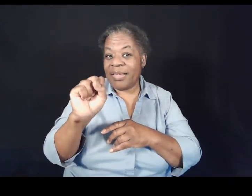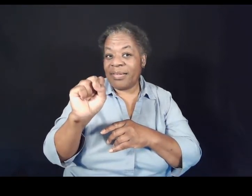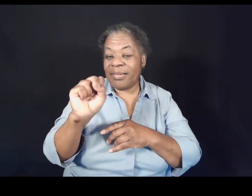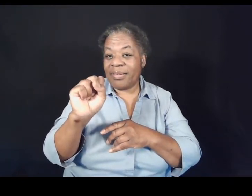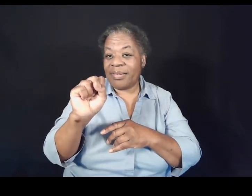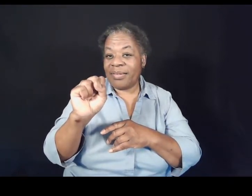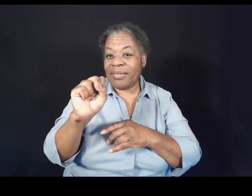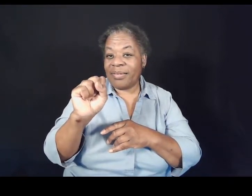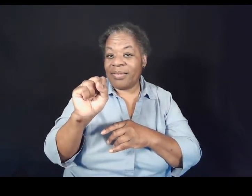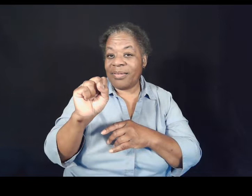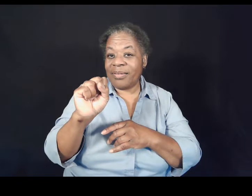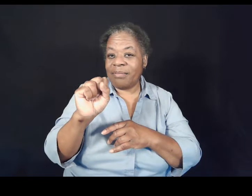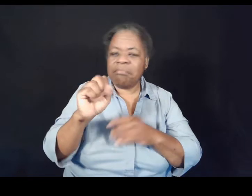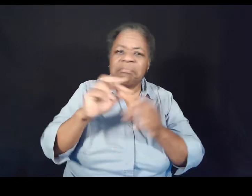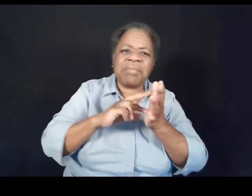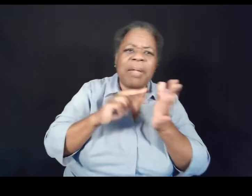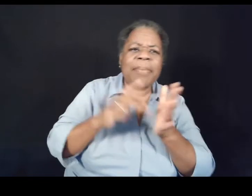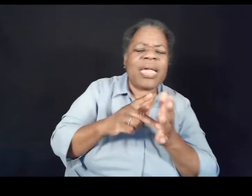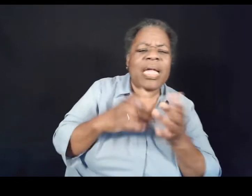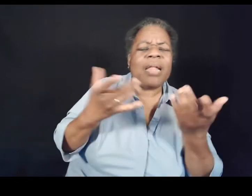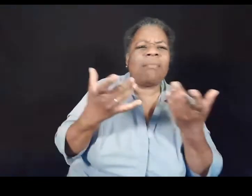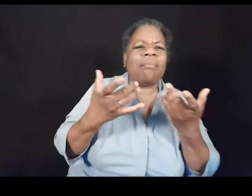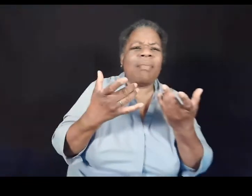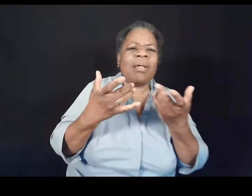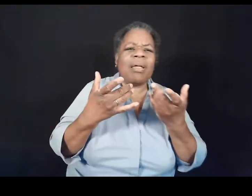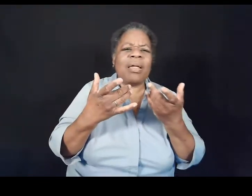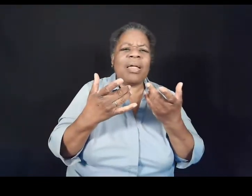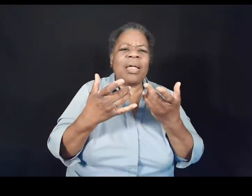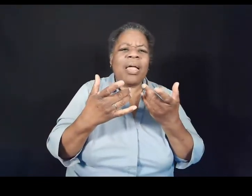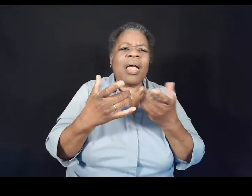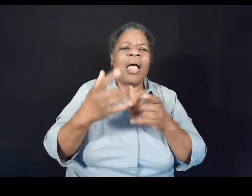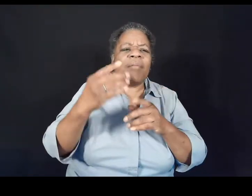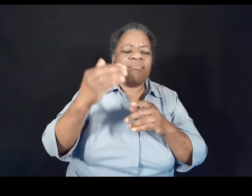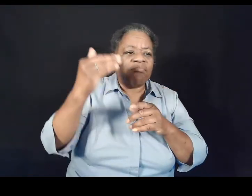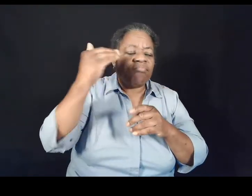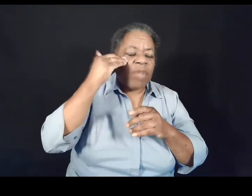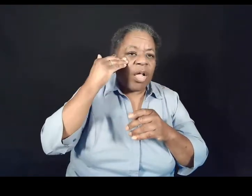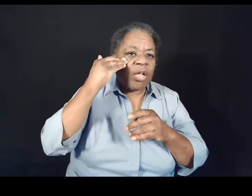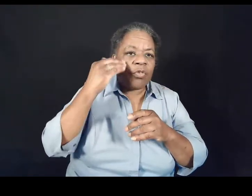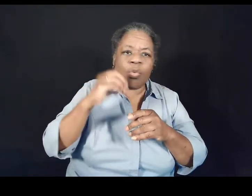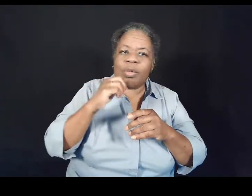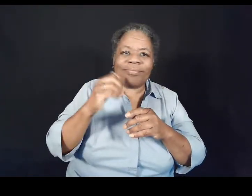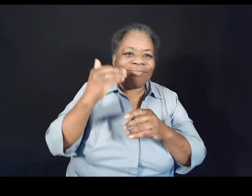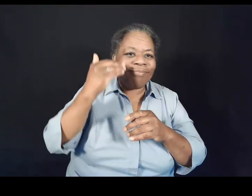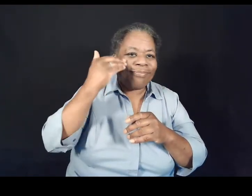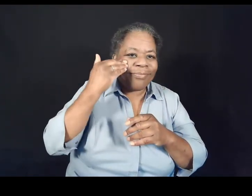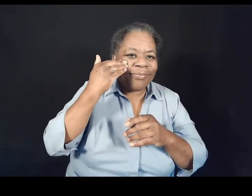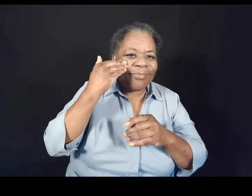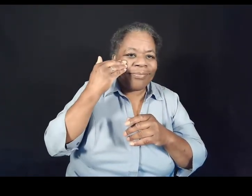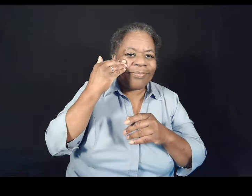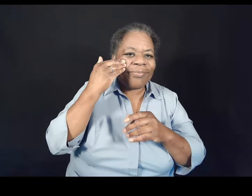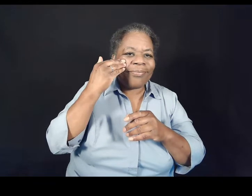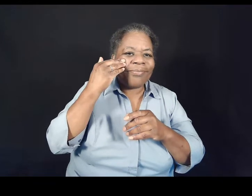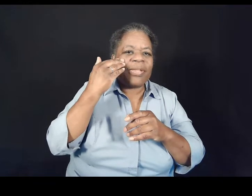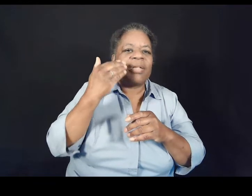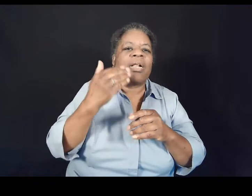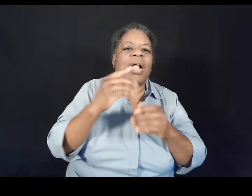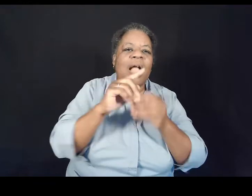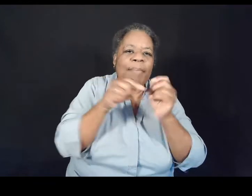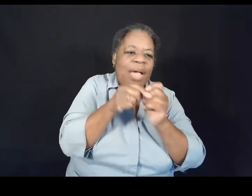Now, bias can be defined as conscious or unconscious prejudice about an individual or a